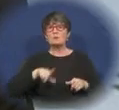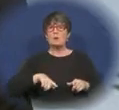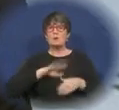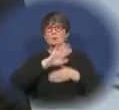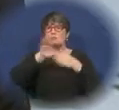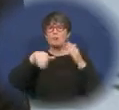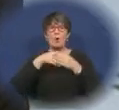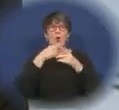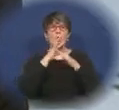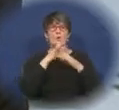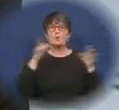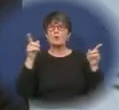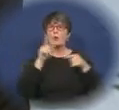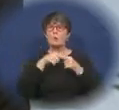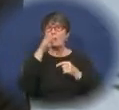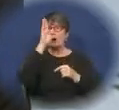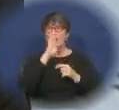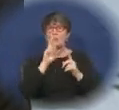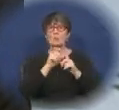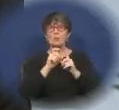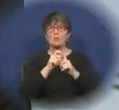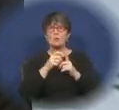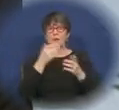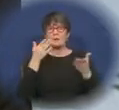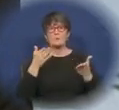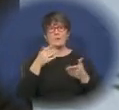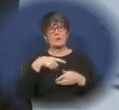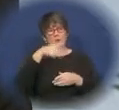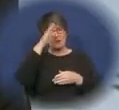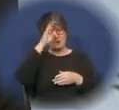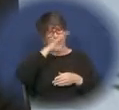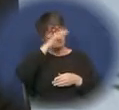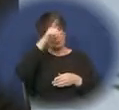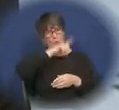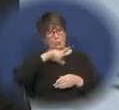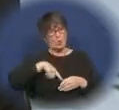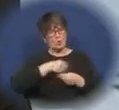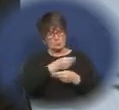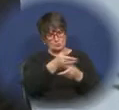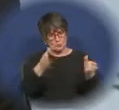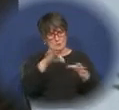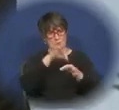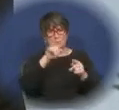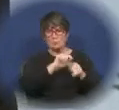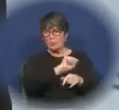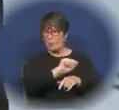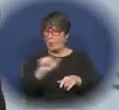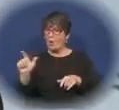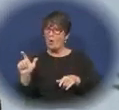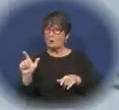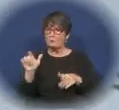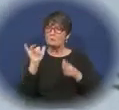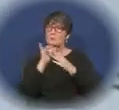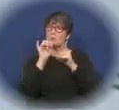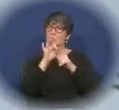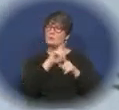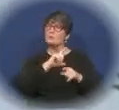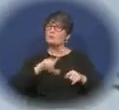prophets. Would that the Lord might bestow his spirit on them all. The word of the